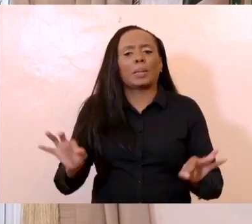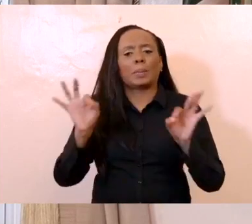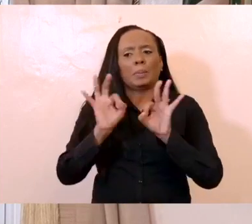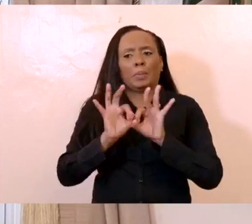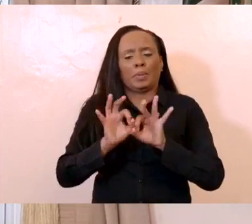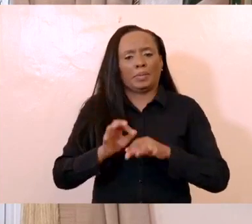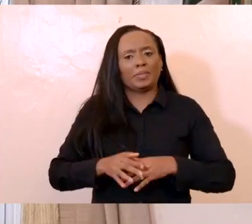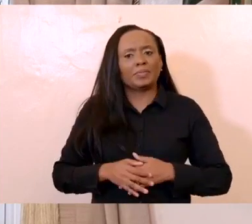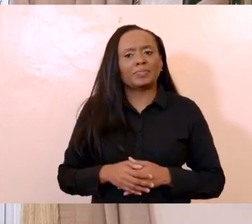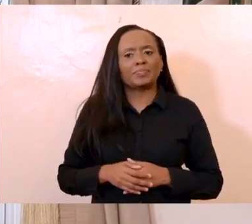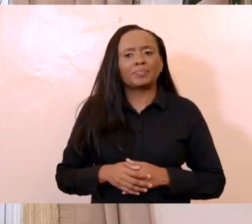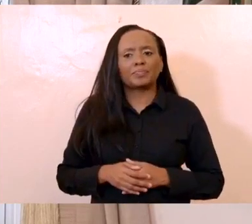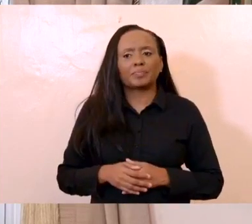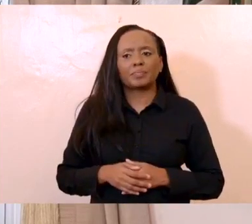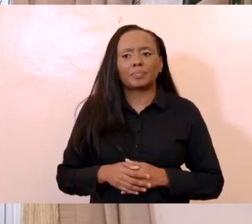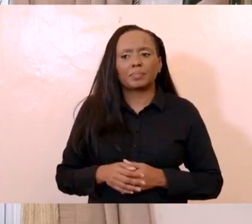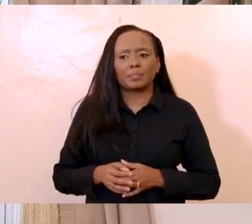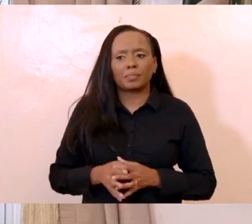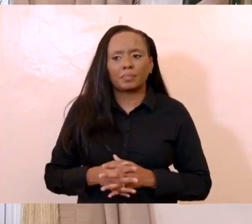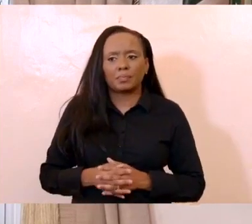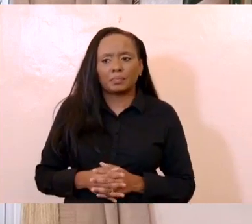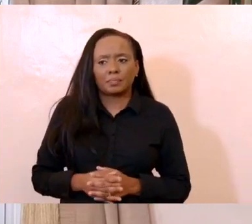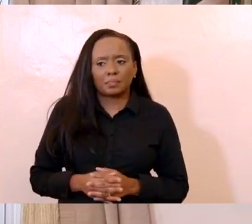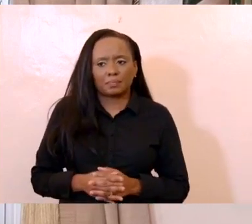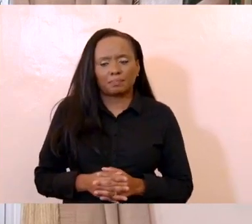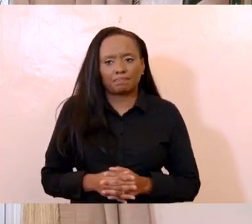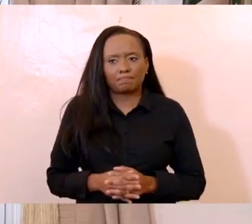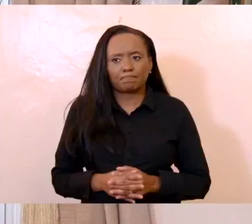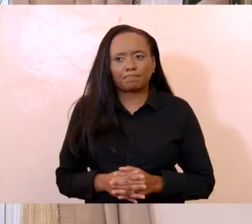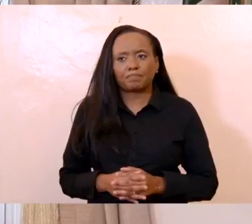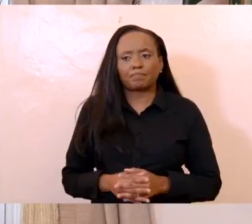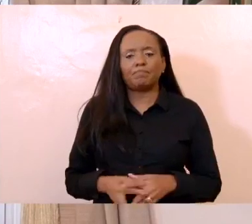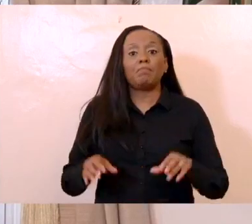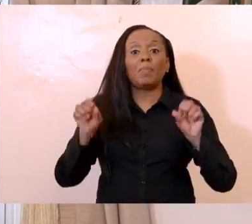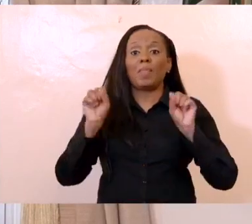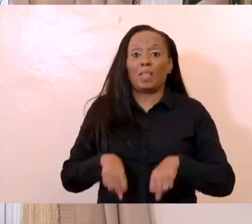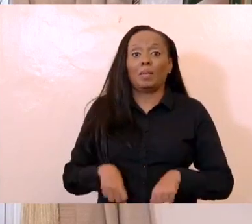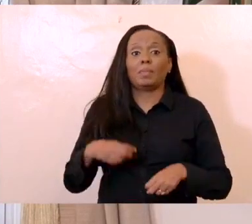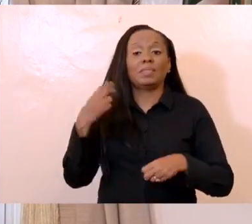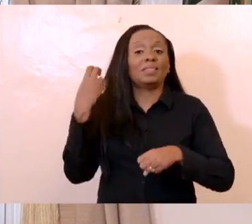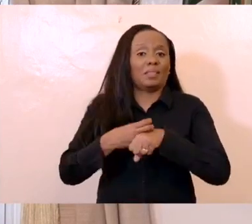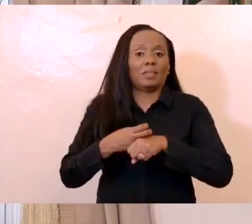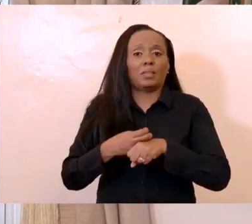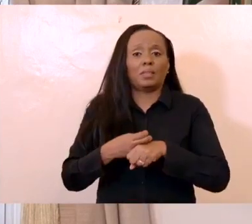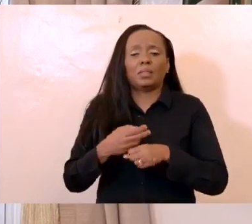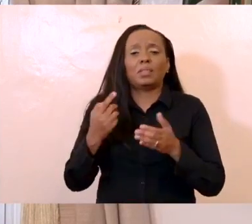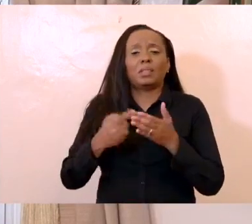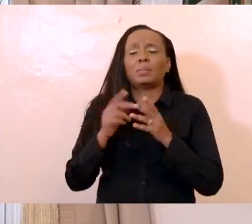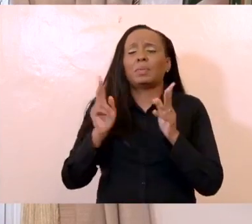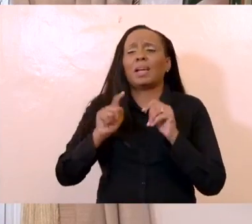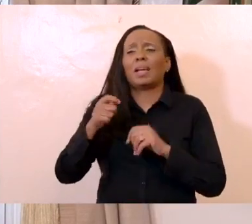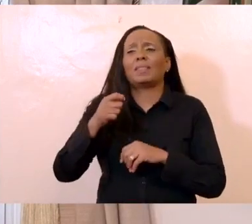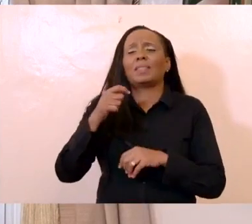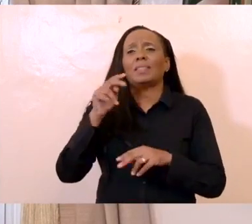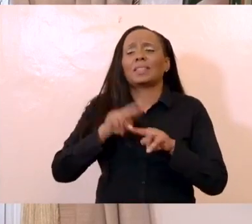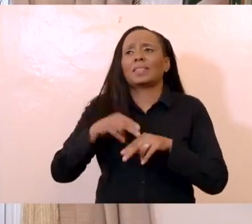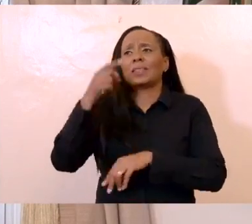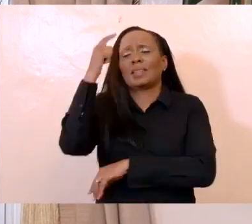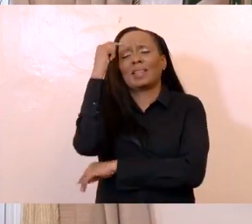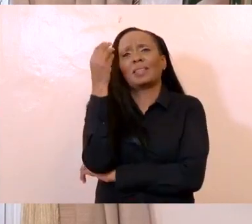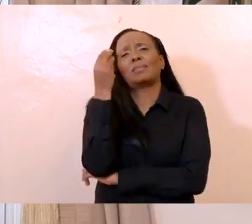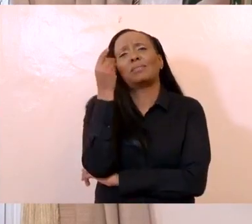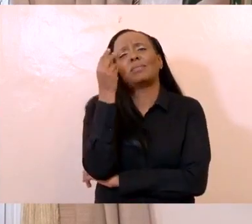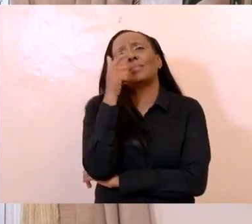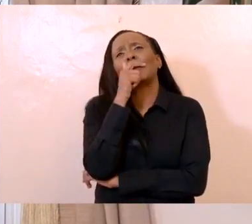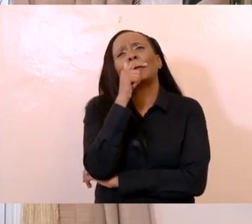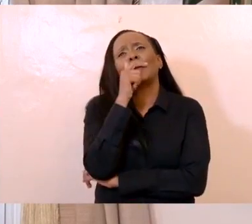that sense. It can be difficult because, as I said, you have to jog people's memories, depending on how far back you